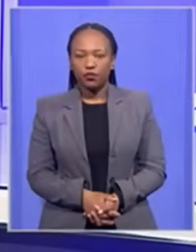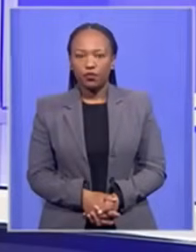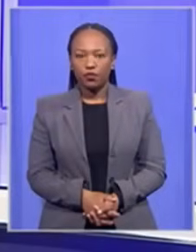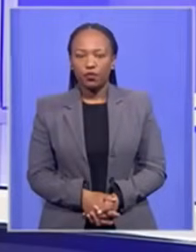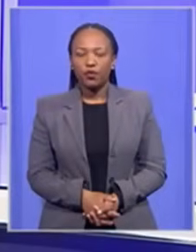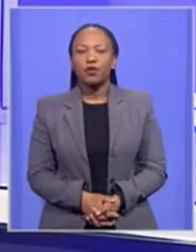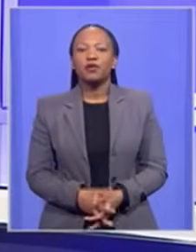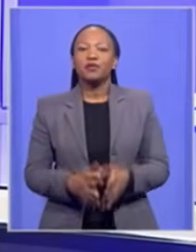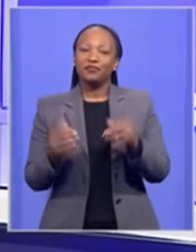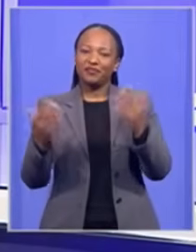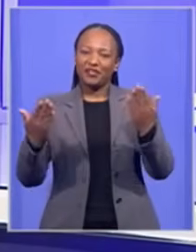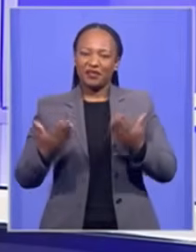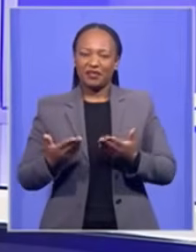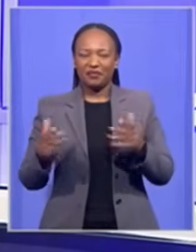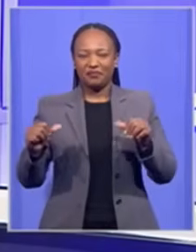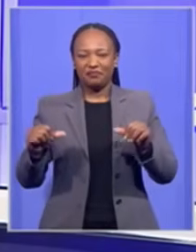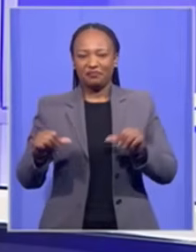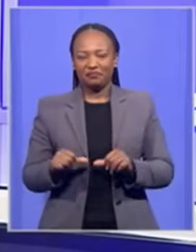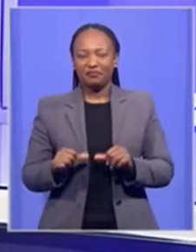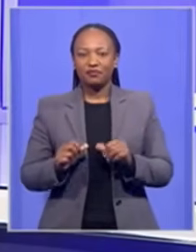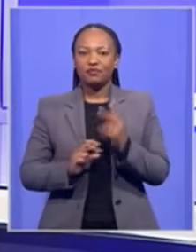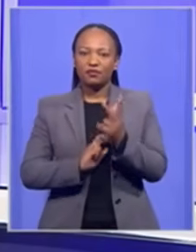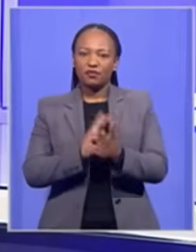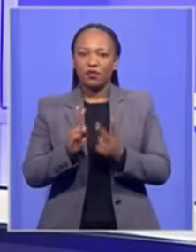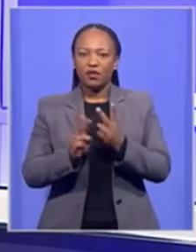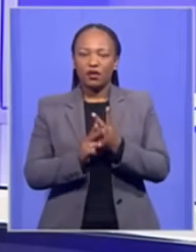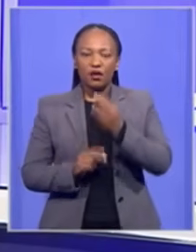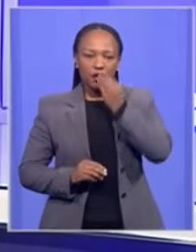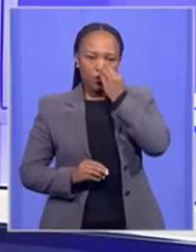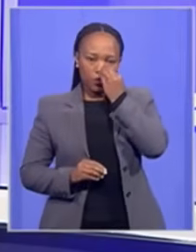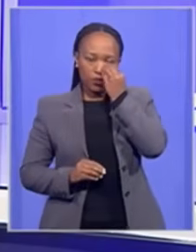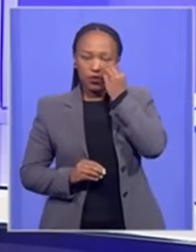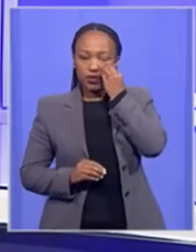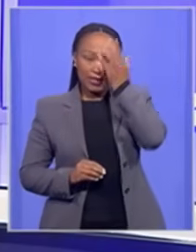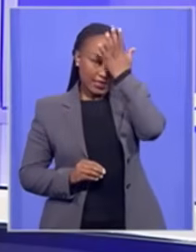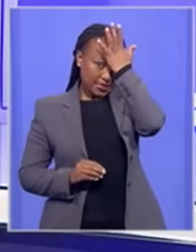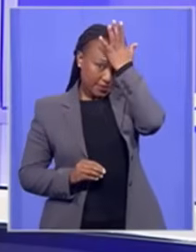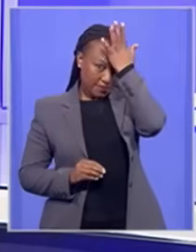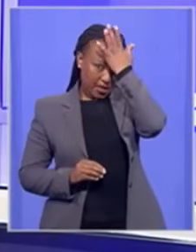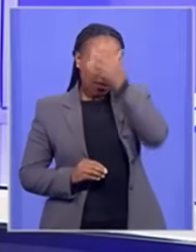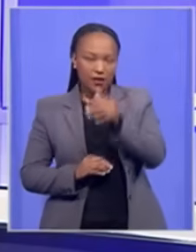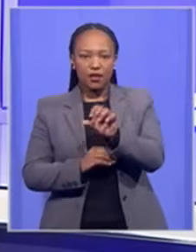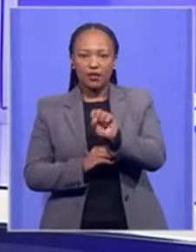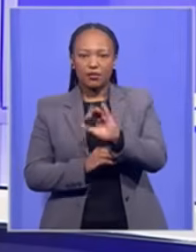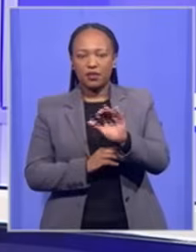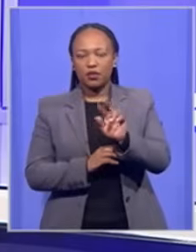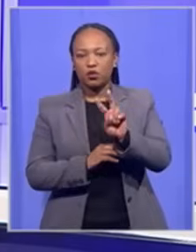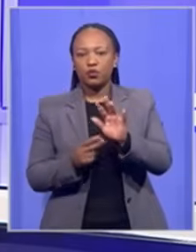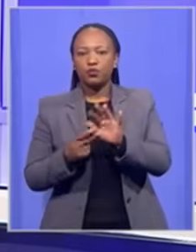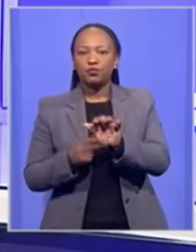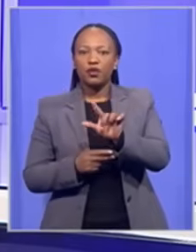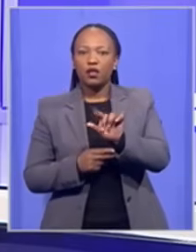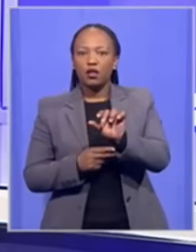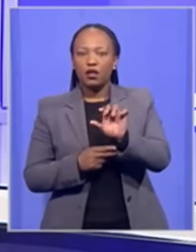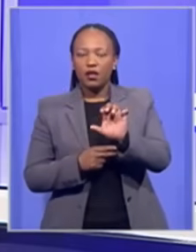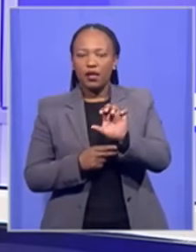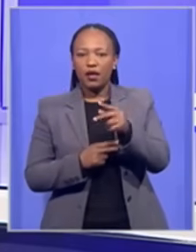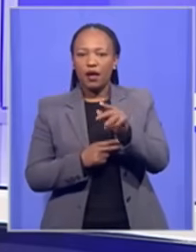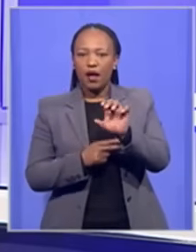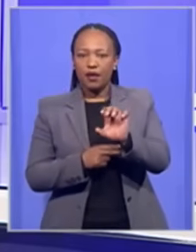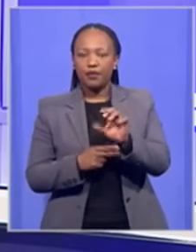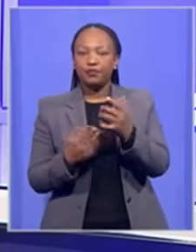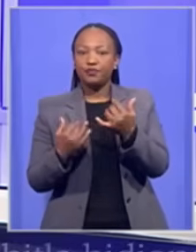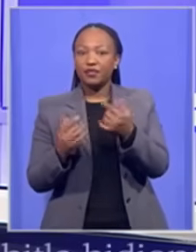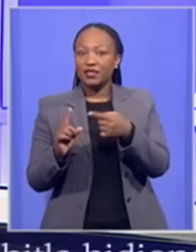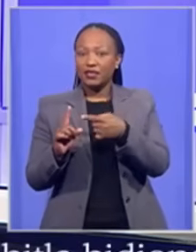Re sa buša re le amogela ditaba e sa le tša sepedi mo go SABC 2 le go lehae. Tona ya merero ya dinaga di šele ka Israel Gideon Saha